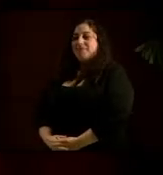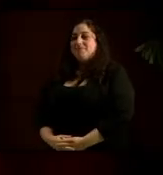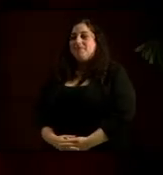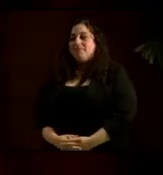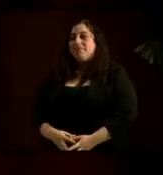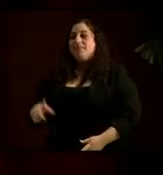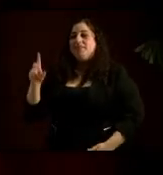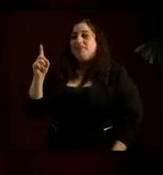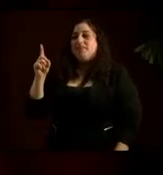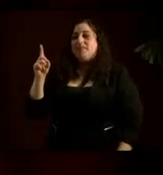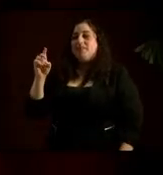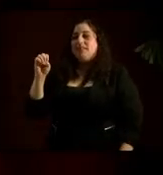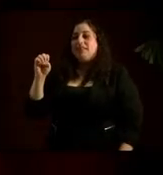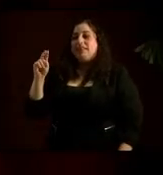Professor Denitsa Blisnikova.